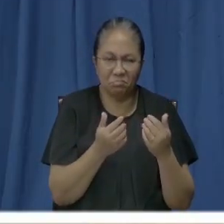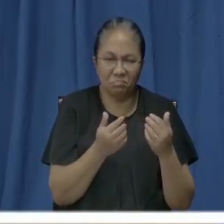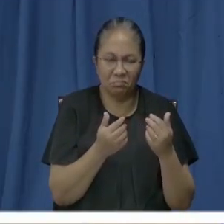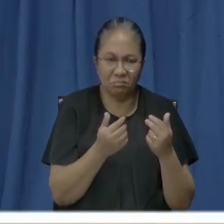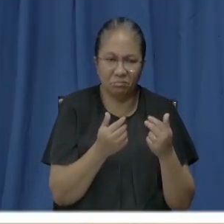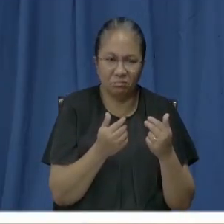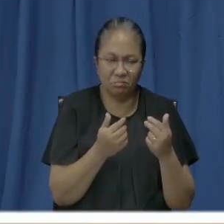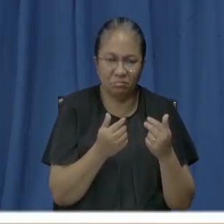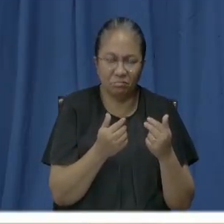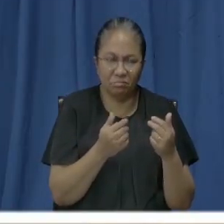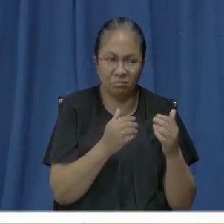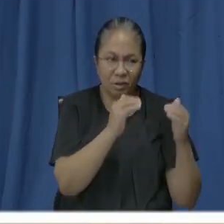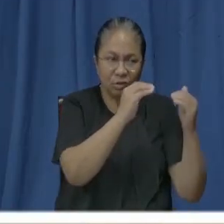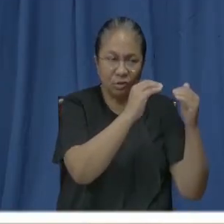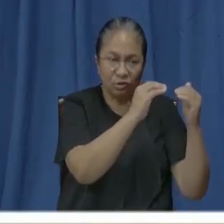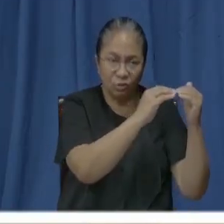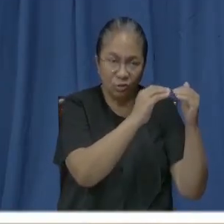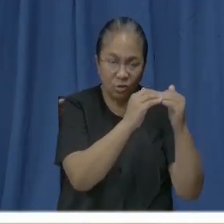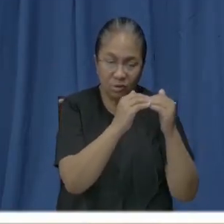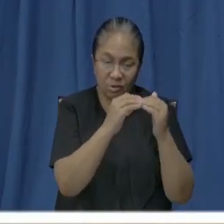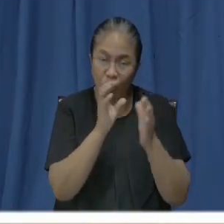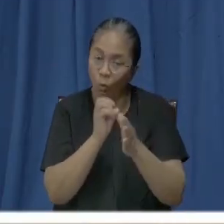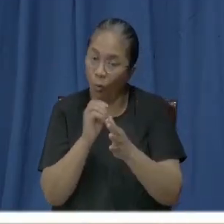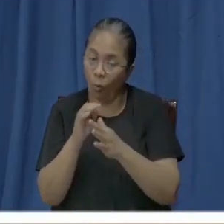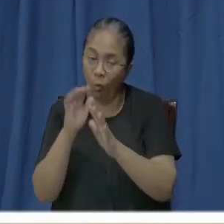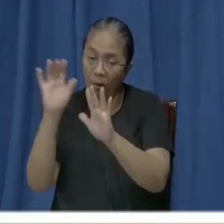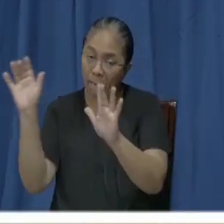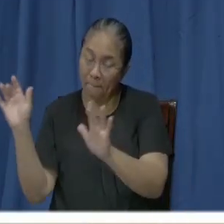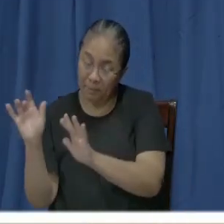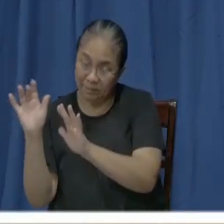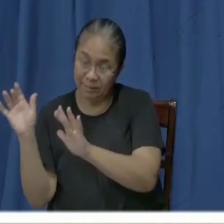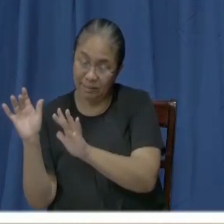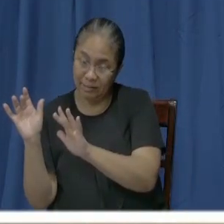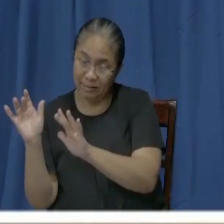Justice requires the woman to be condemned.